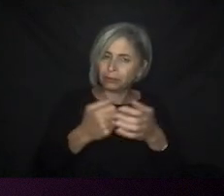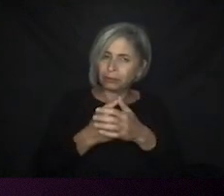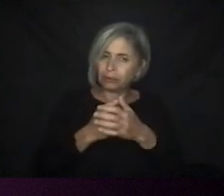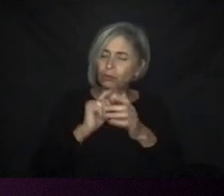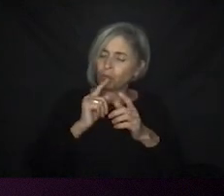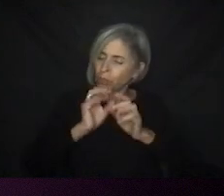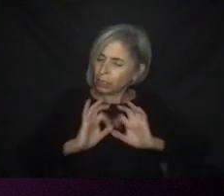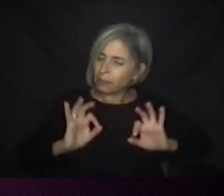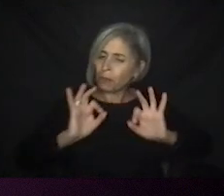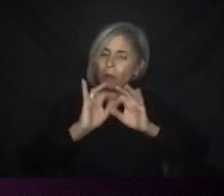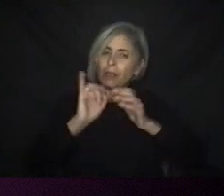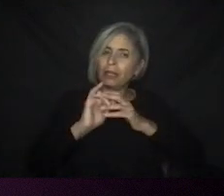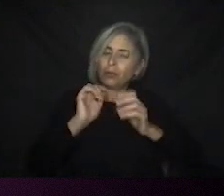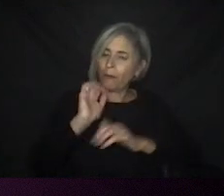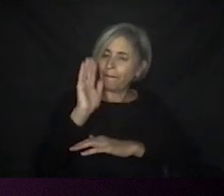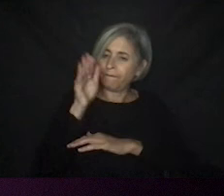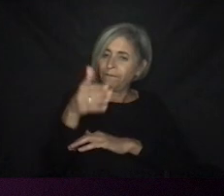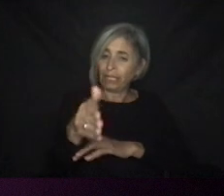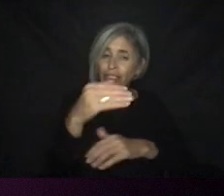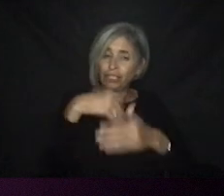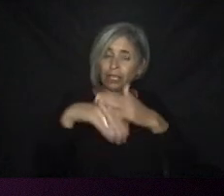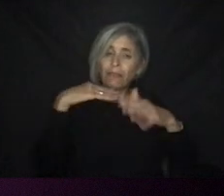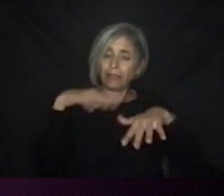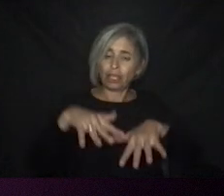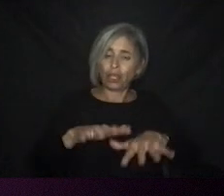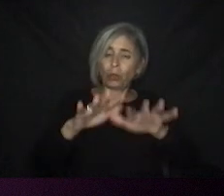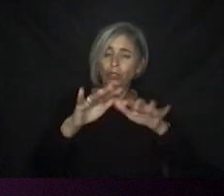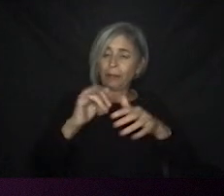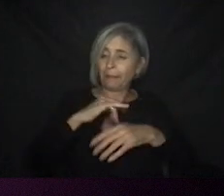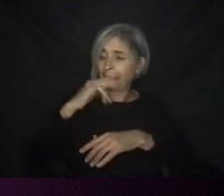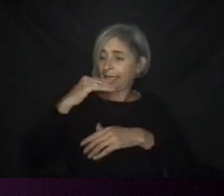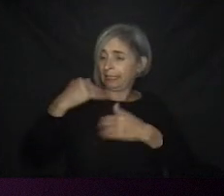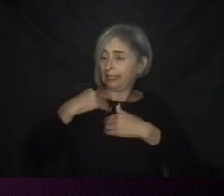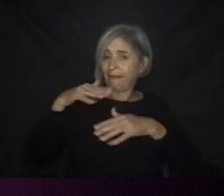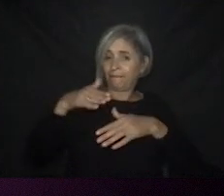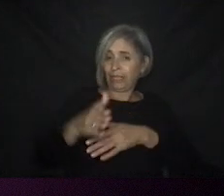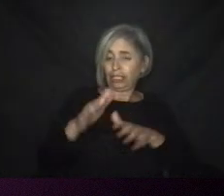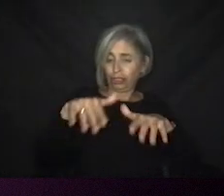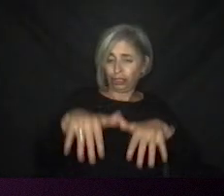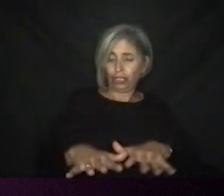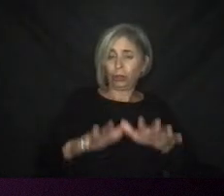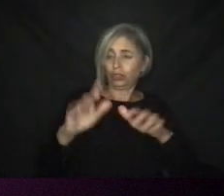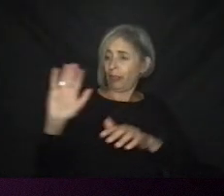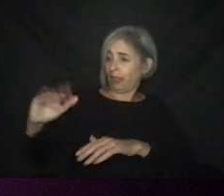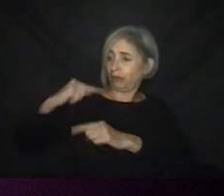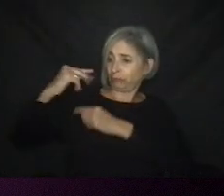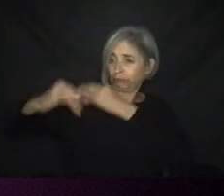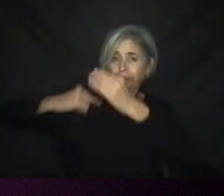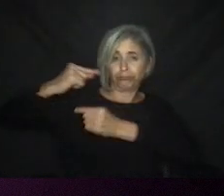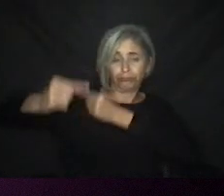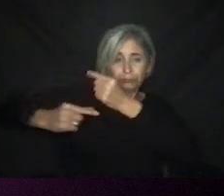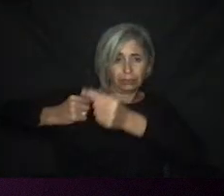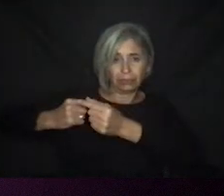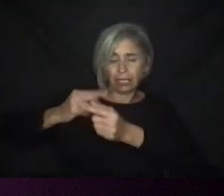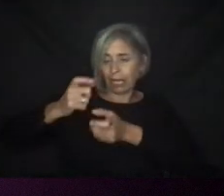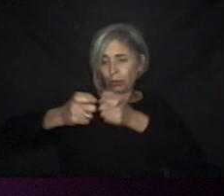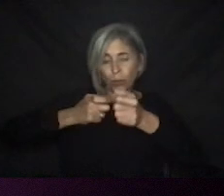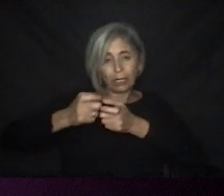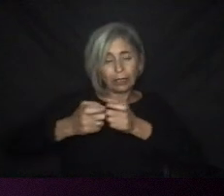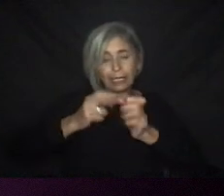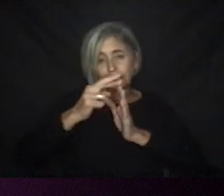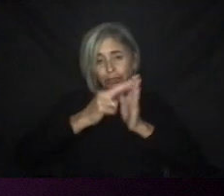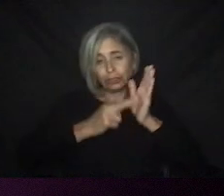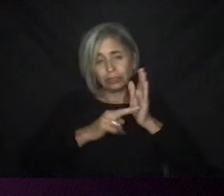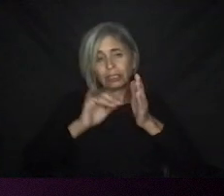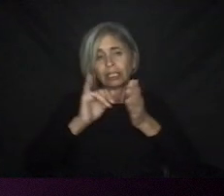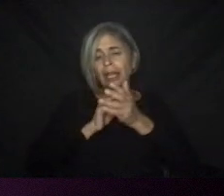really important that we have fish in the ocean and that my kids have fish in the ocean and their kids have fish in the ocean. And regulations is